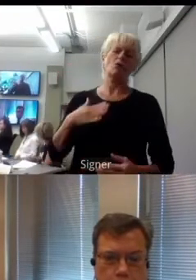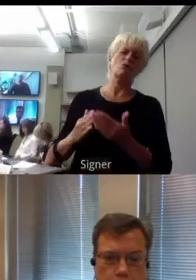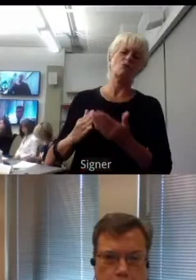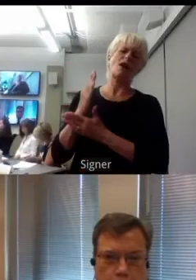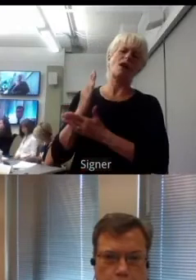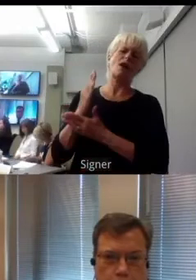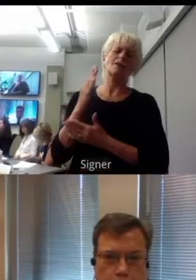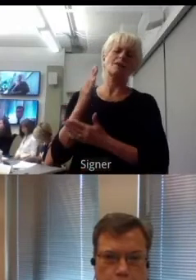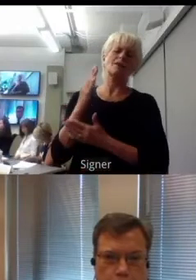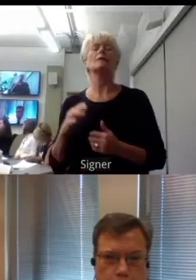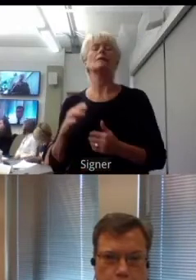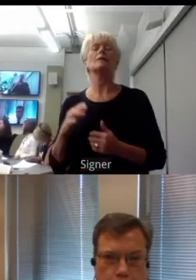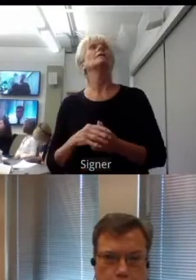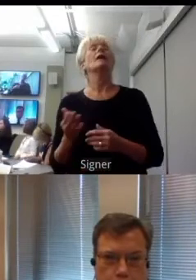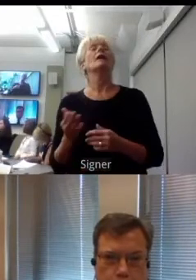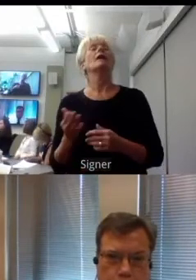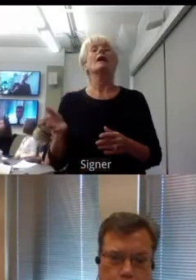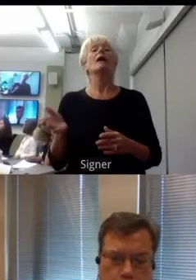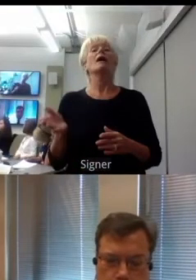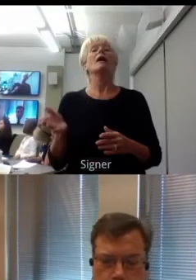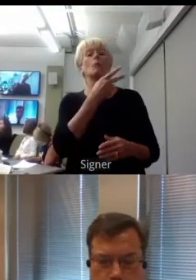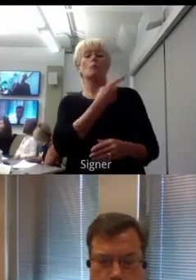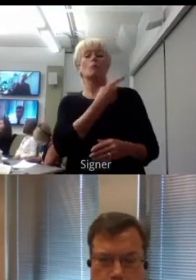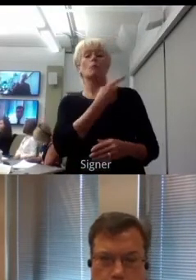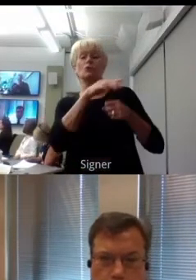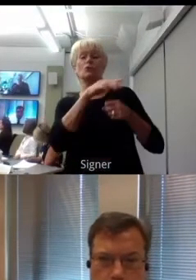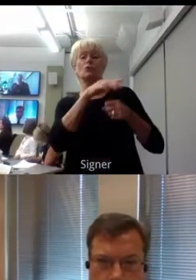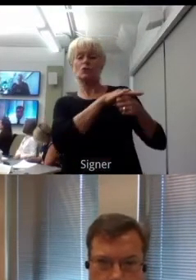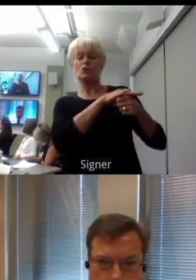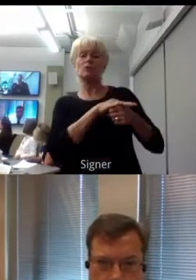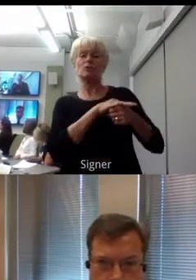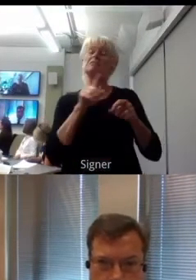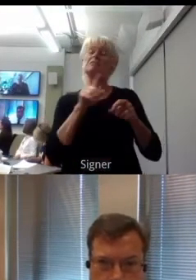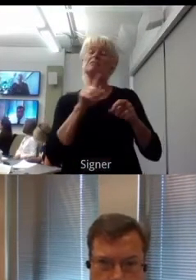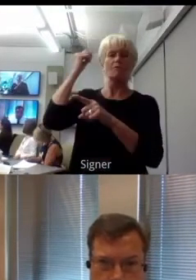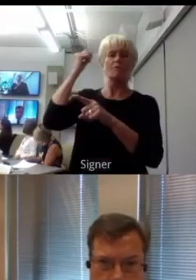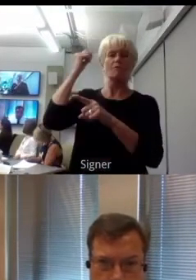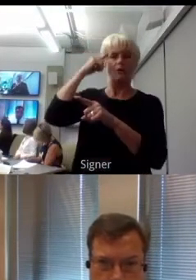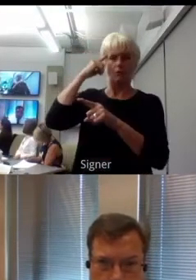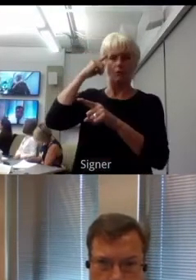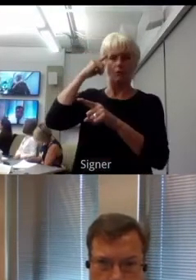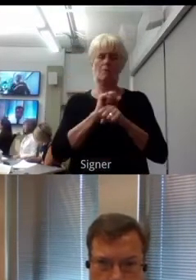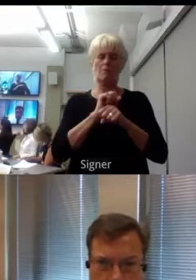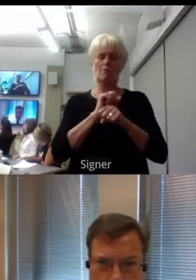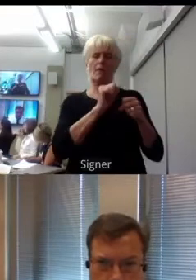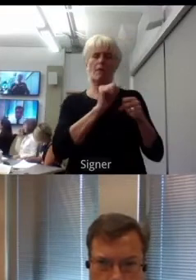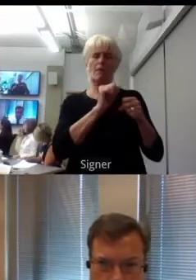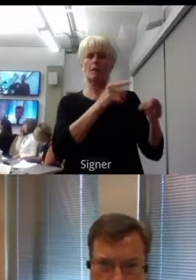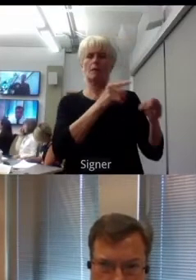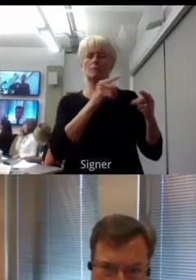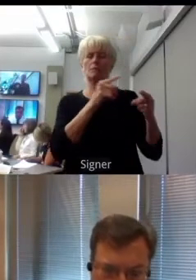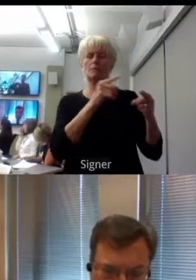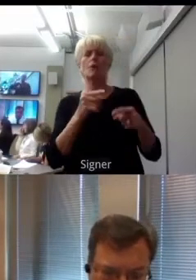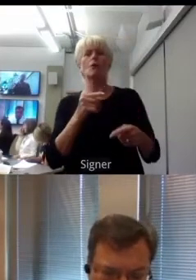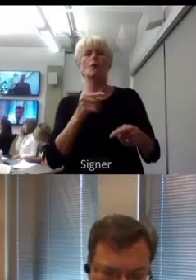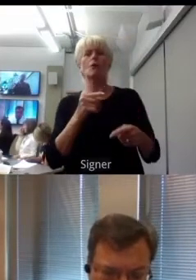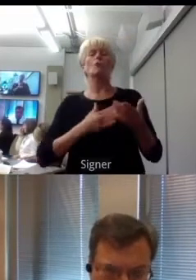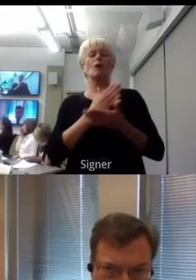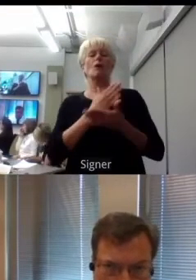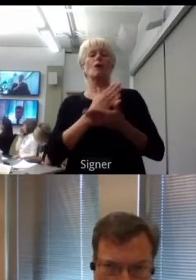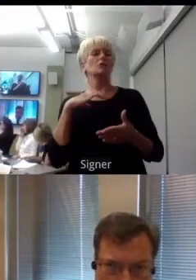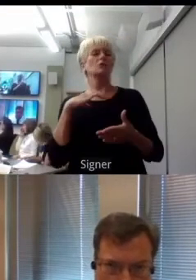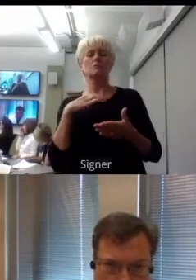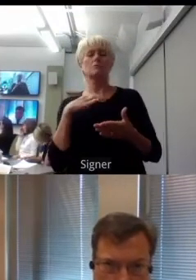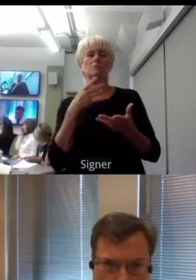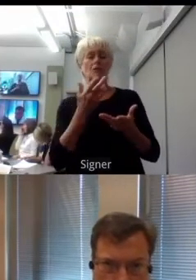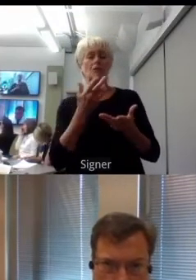of that, and federally, some of that had started to happen, where human rights commissions were seeing their role and authority